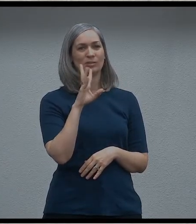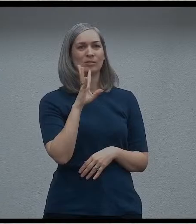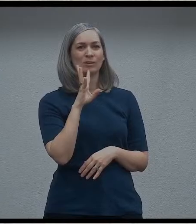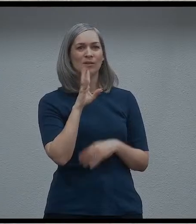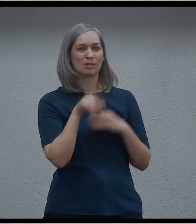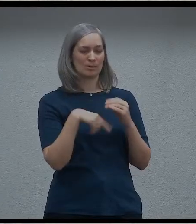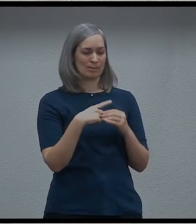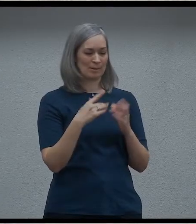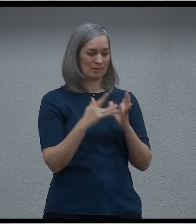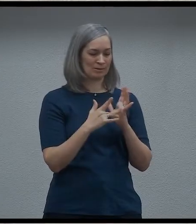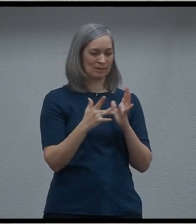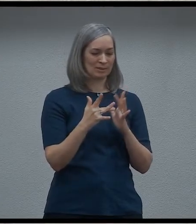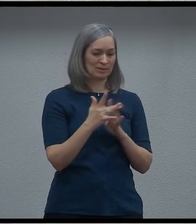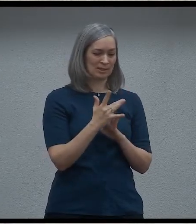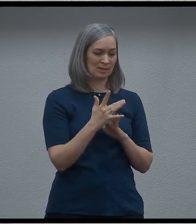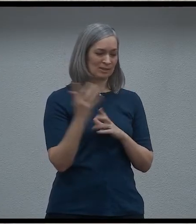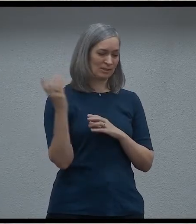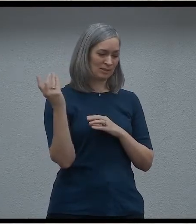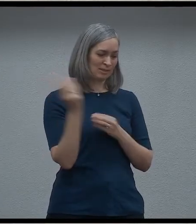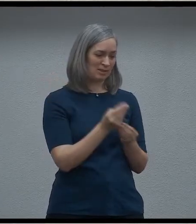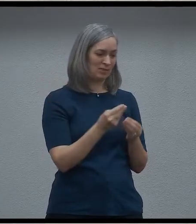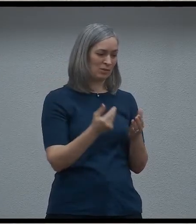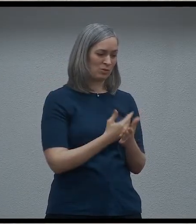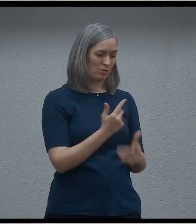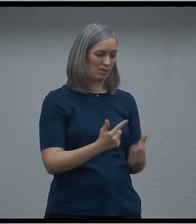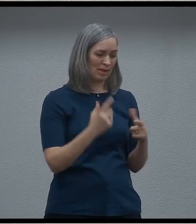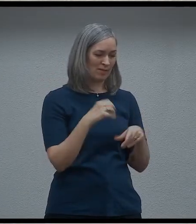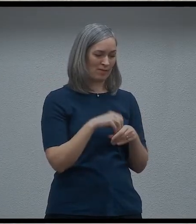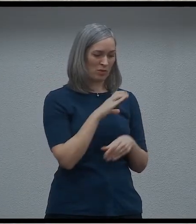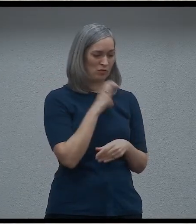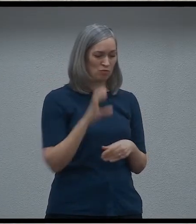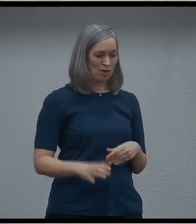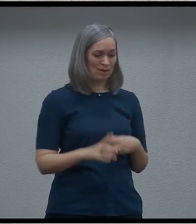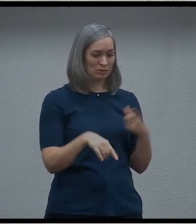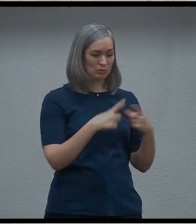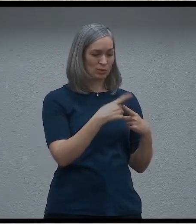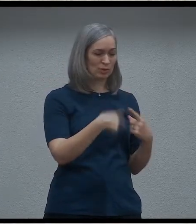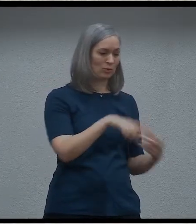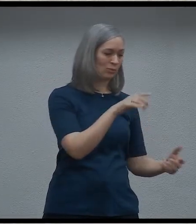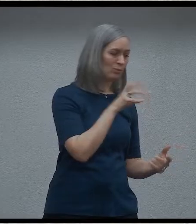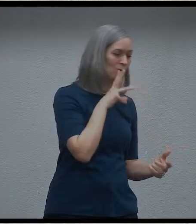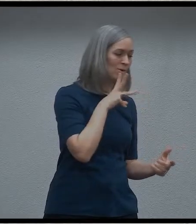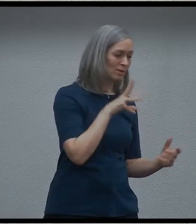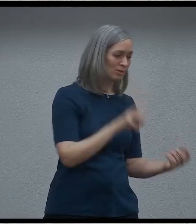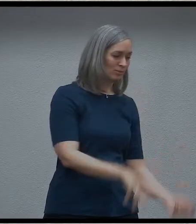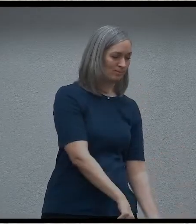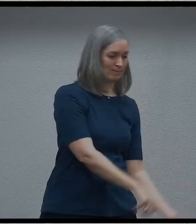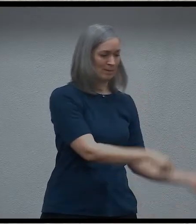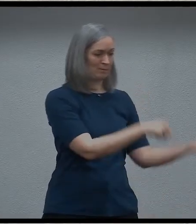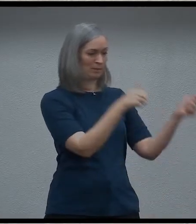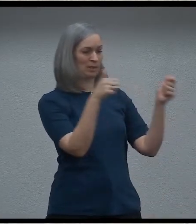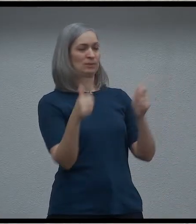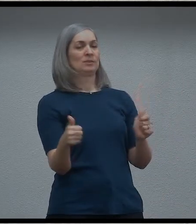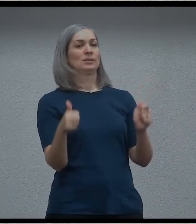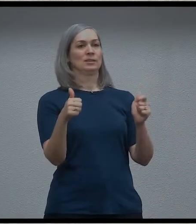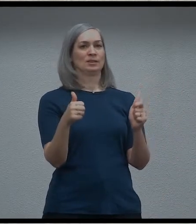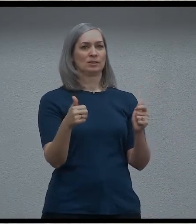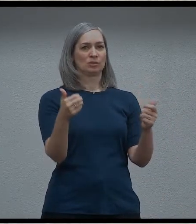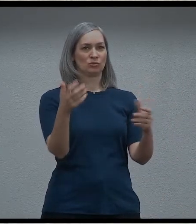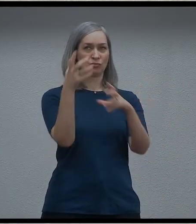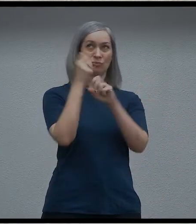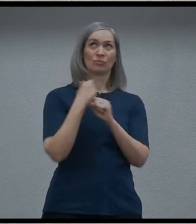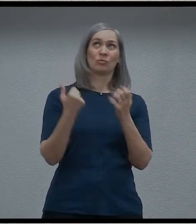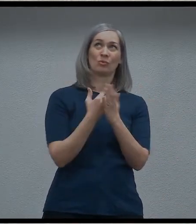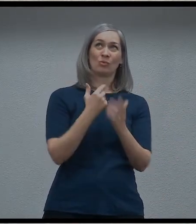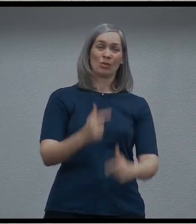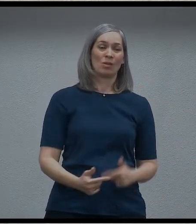Christians inherited when they came out of the waters of baptism. But I want you to notice that Paul is saying it makes